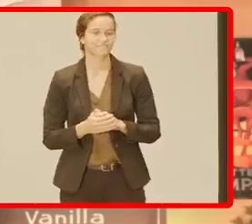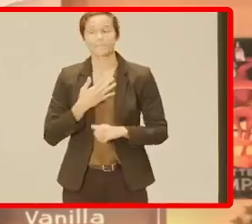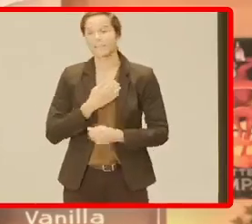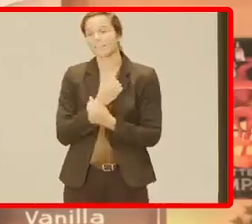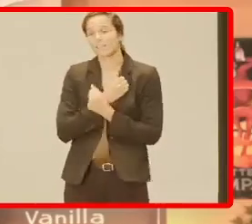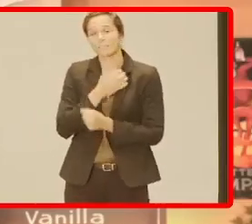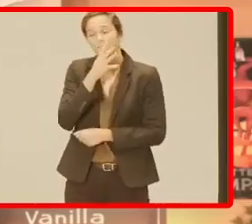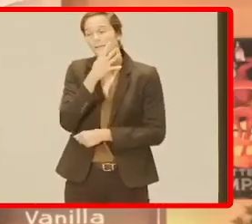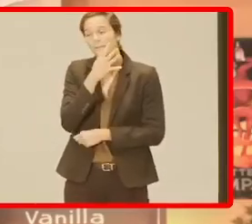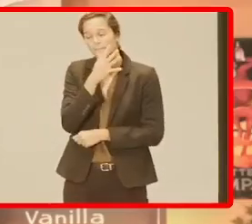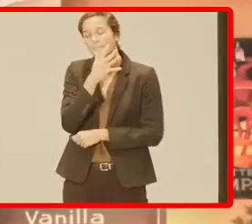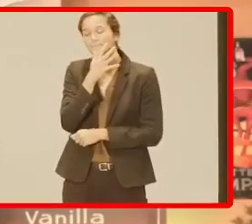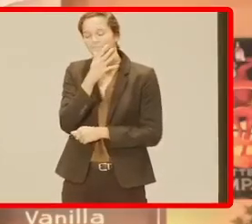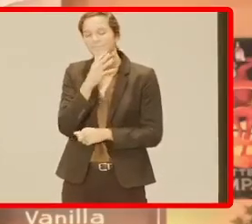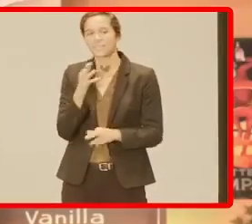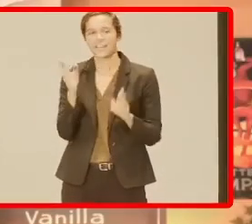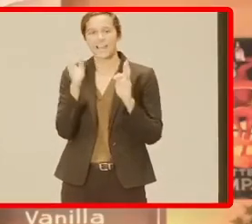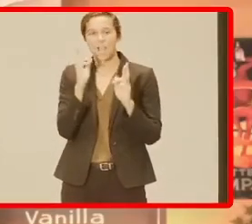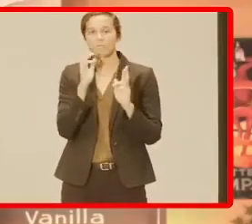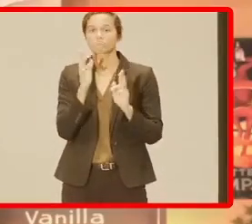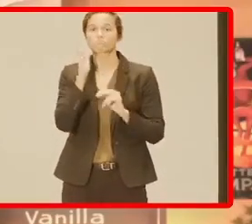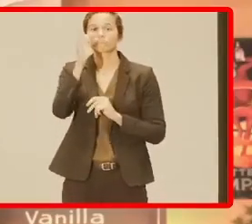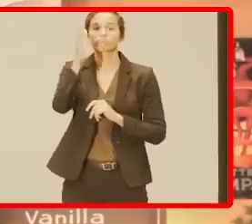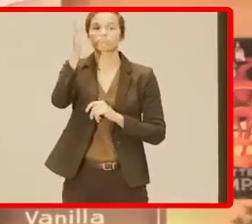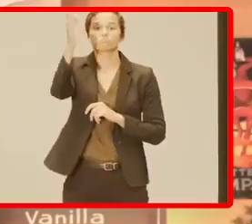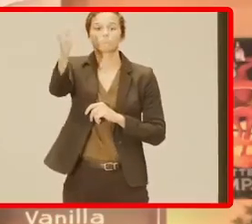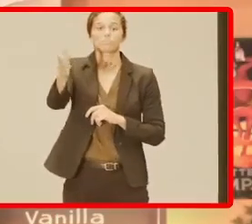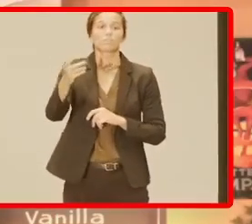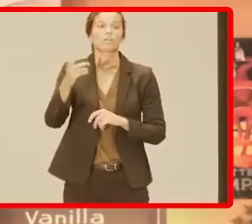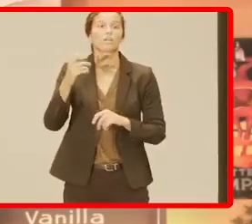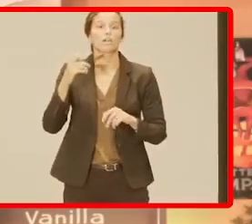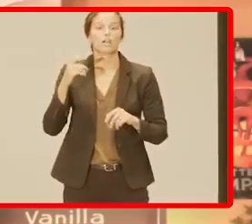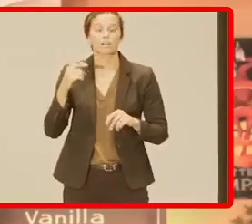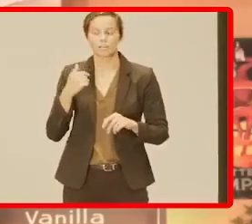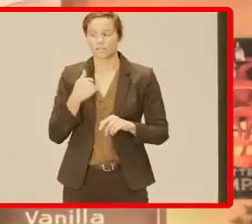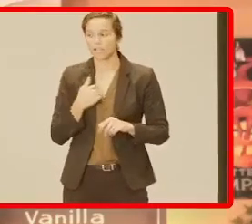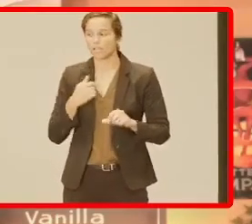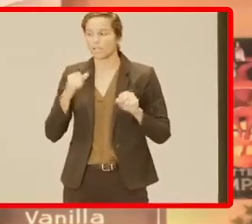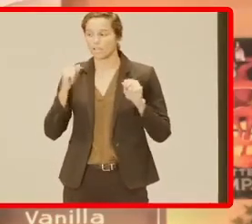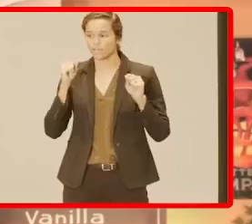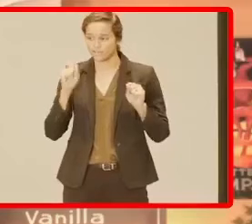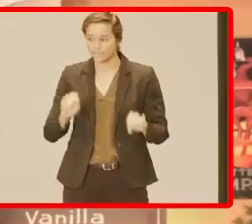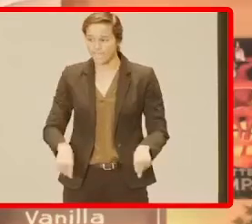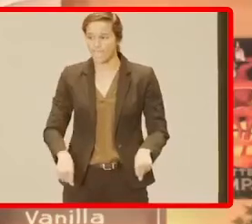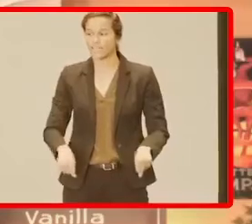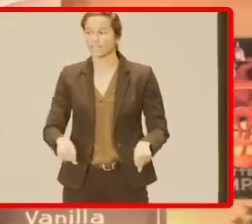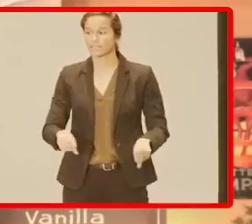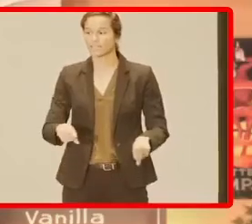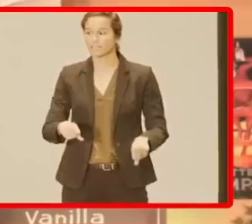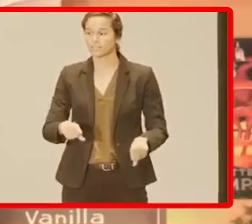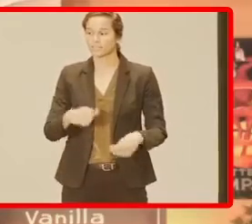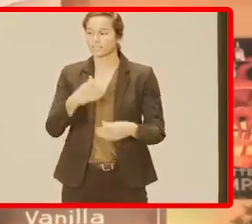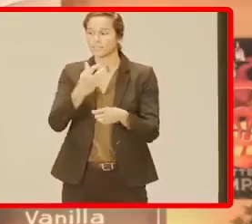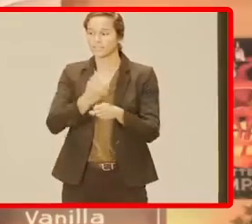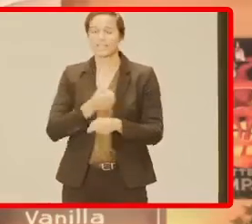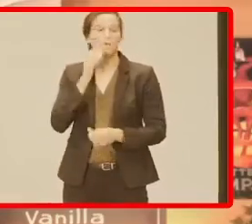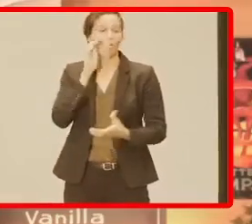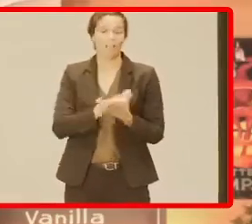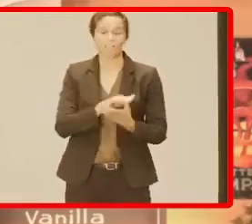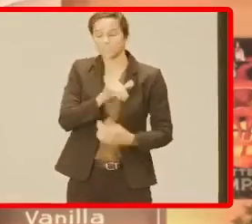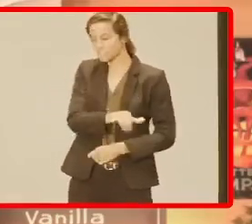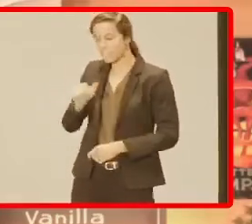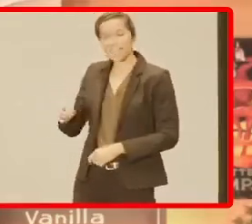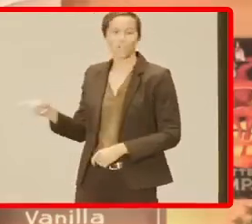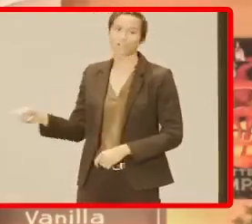one day that I will get a wife just like her. Thank you. I